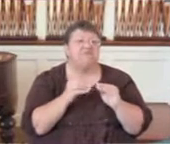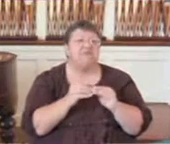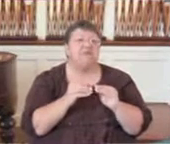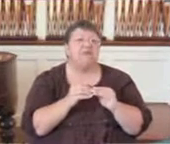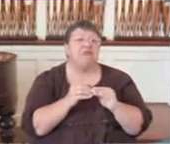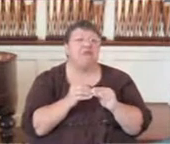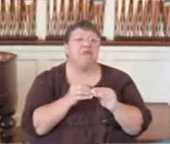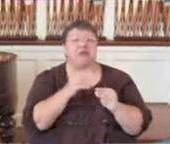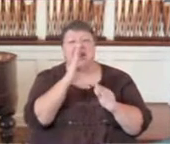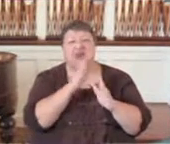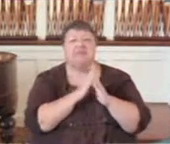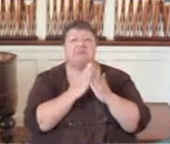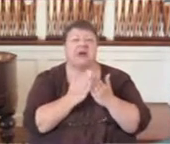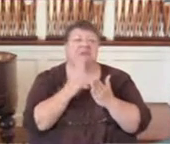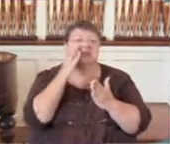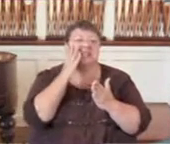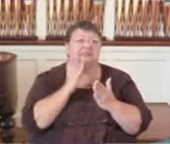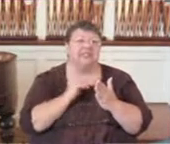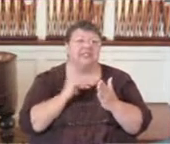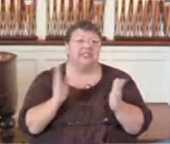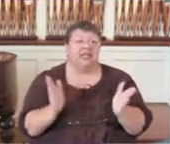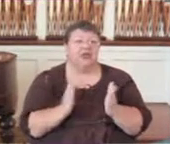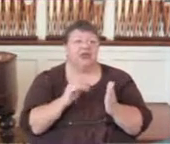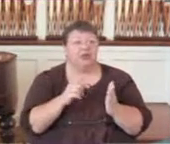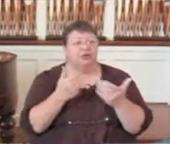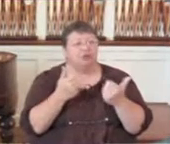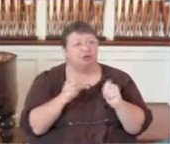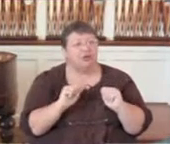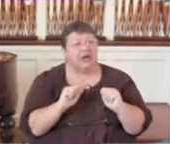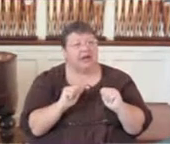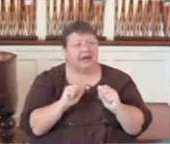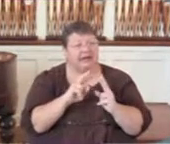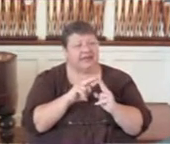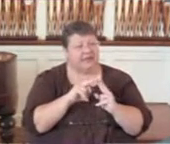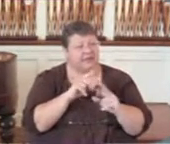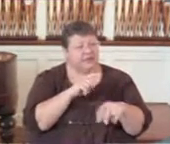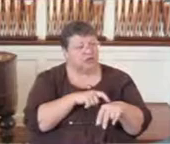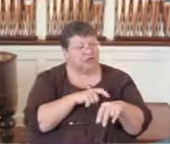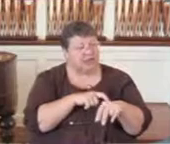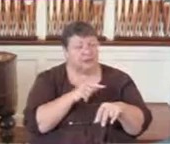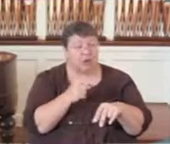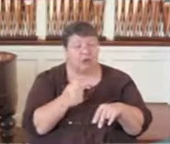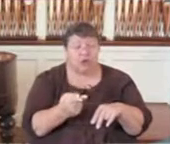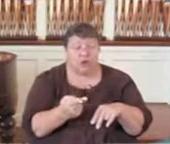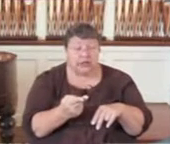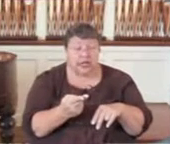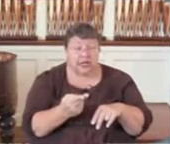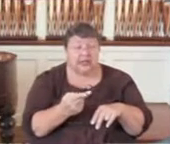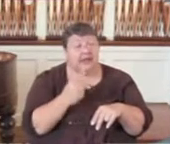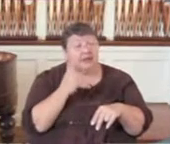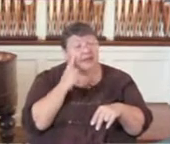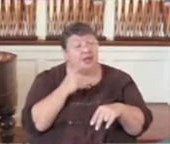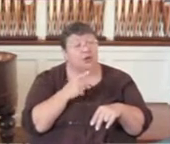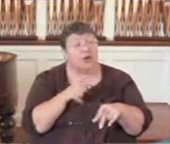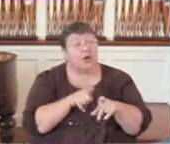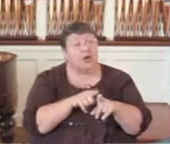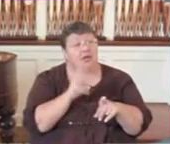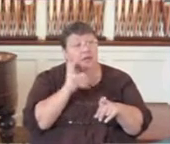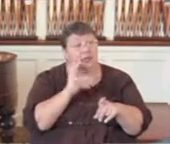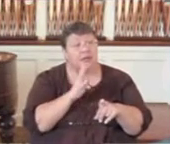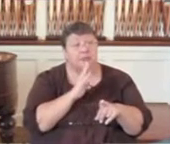a Bible experience. And I encourage you to try it out on either of those times on Thursday. And I think you also will